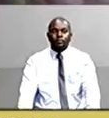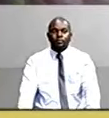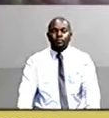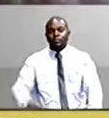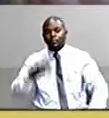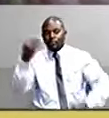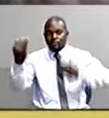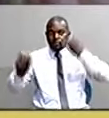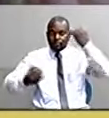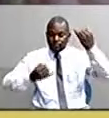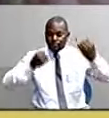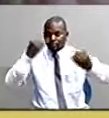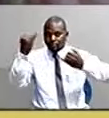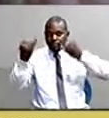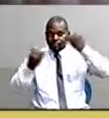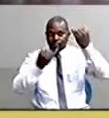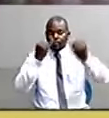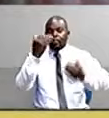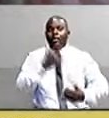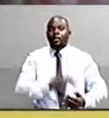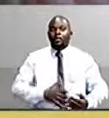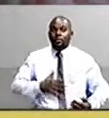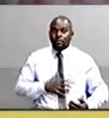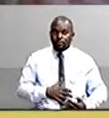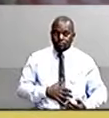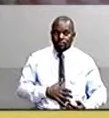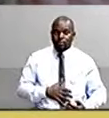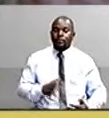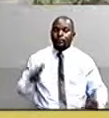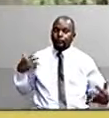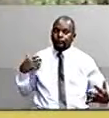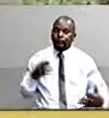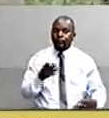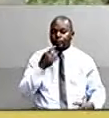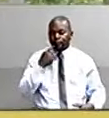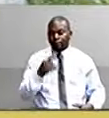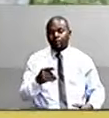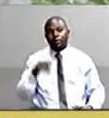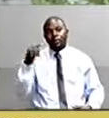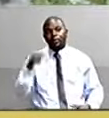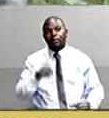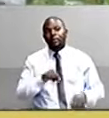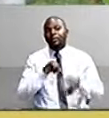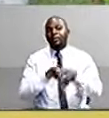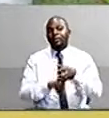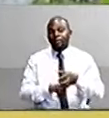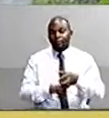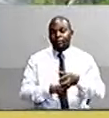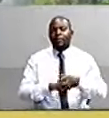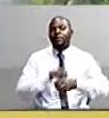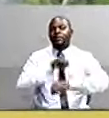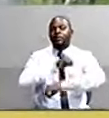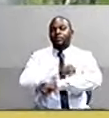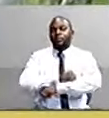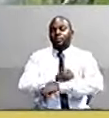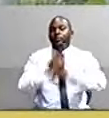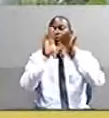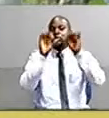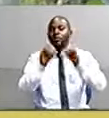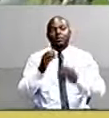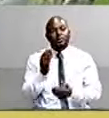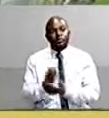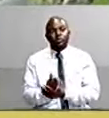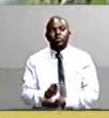Innovation is the mother of success, so it's often said. Qualifying as a secondary school teacher did not stop Ismail Dumba